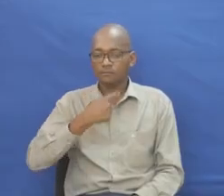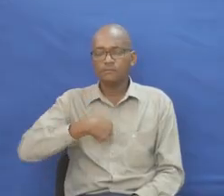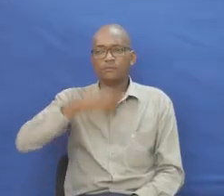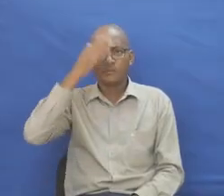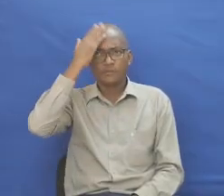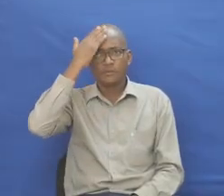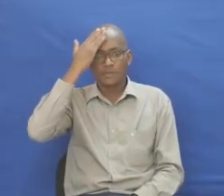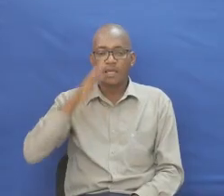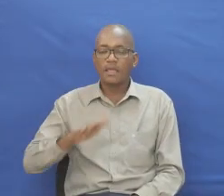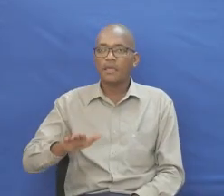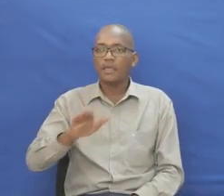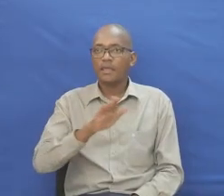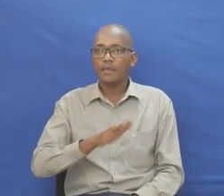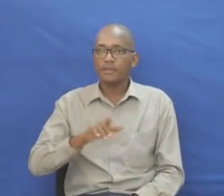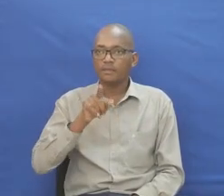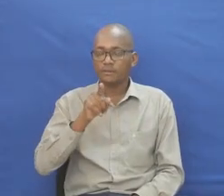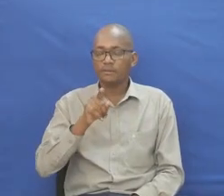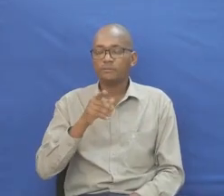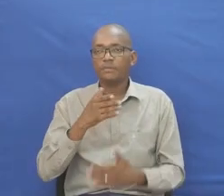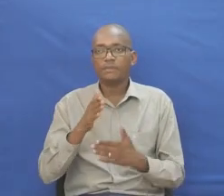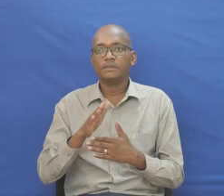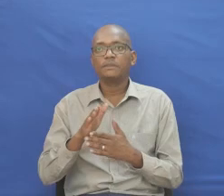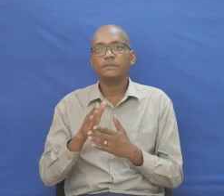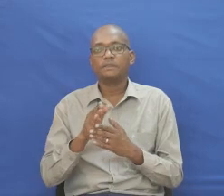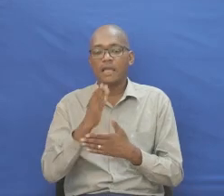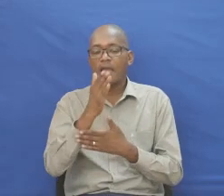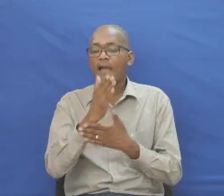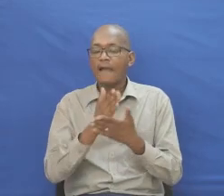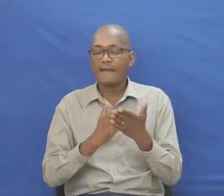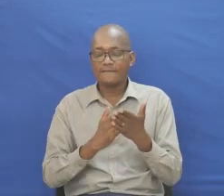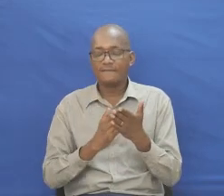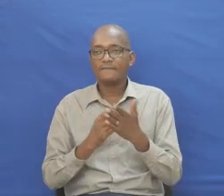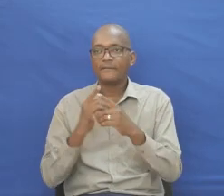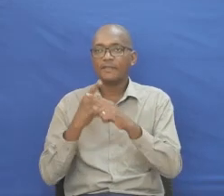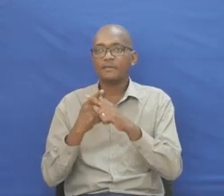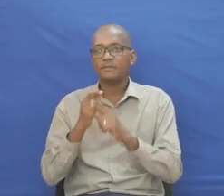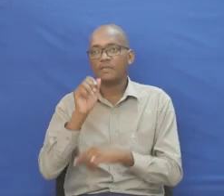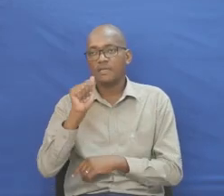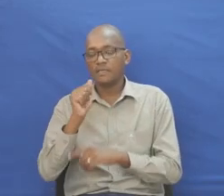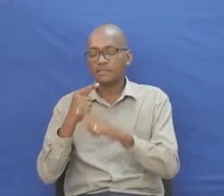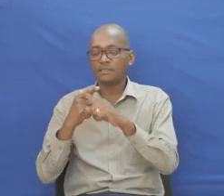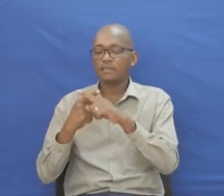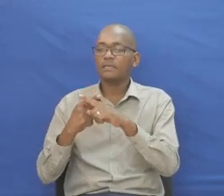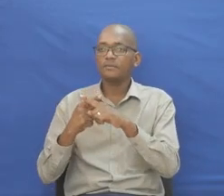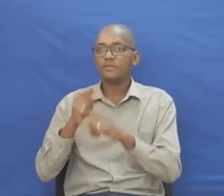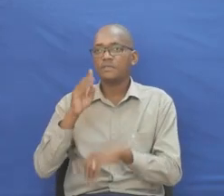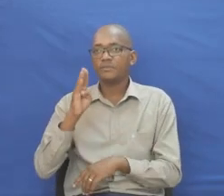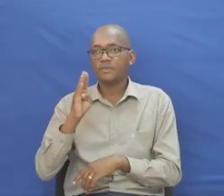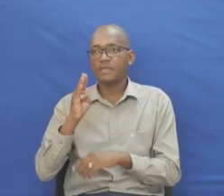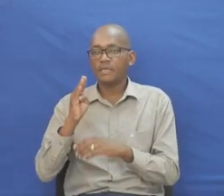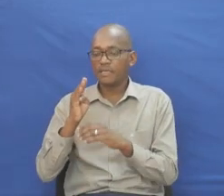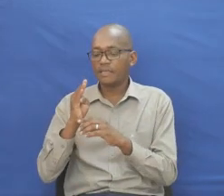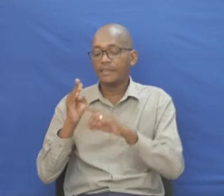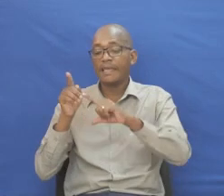we know that area, it is obtained by taking a half times A times